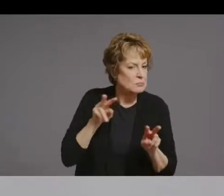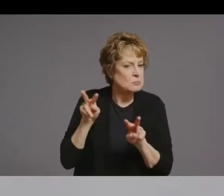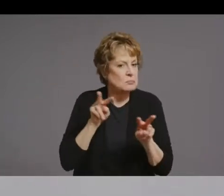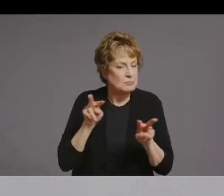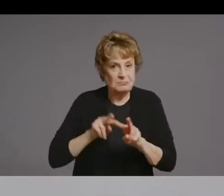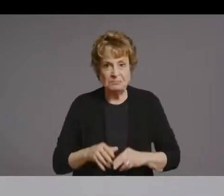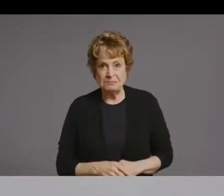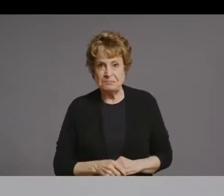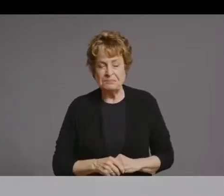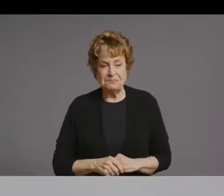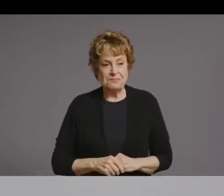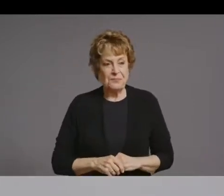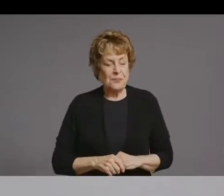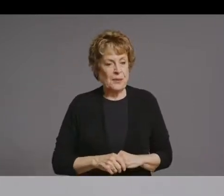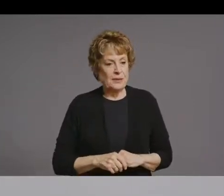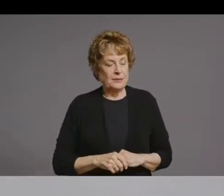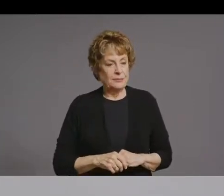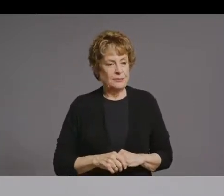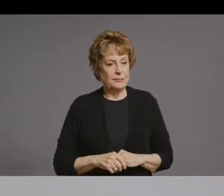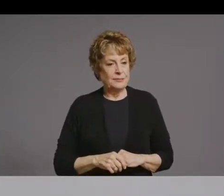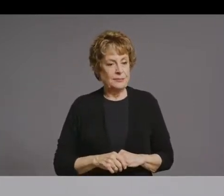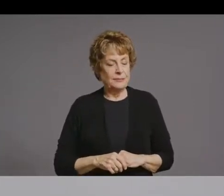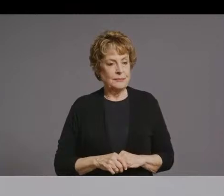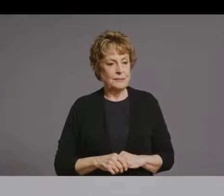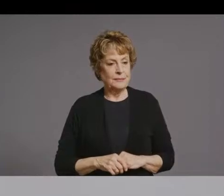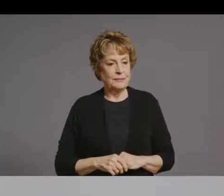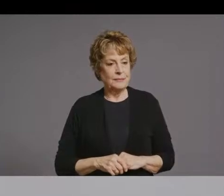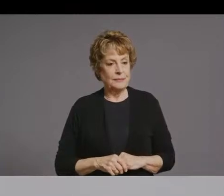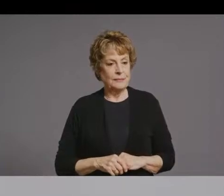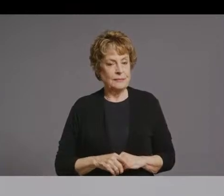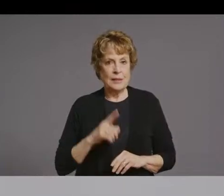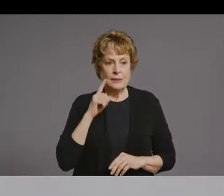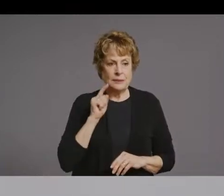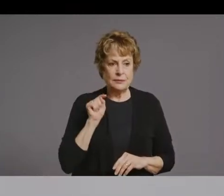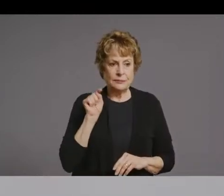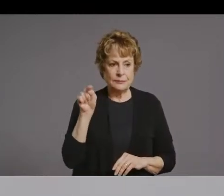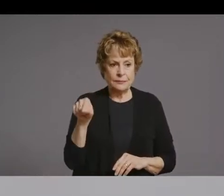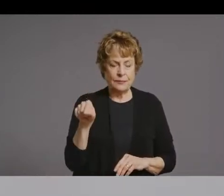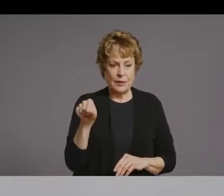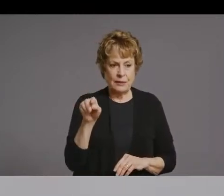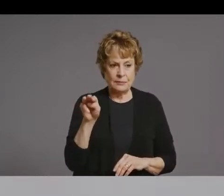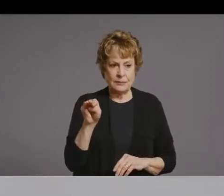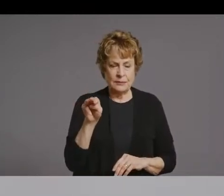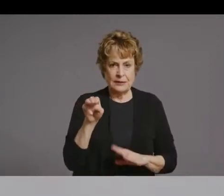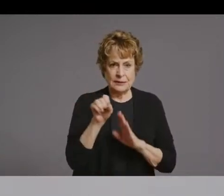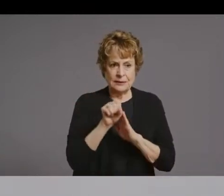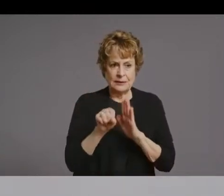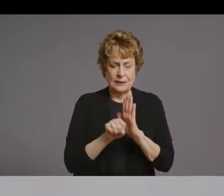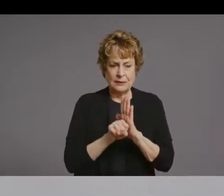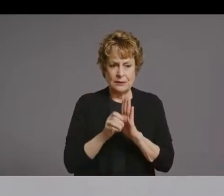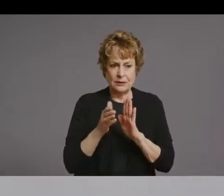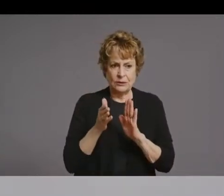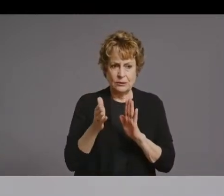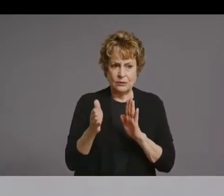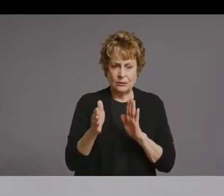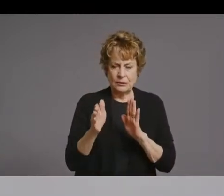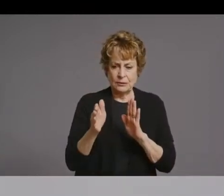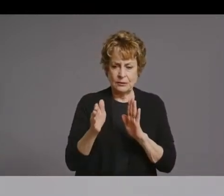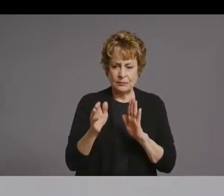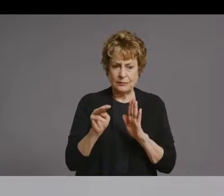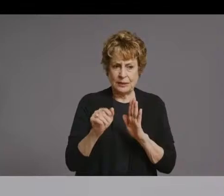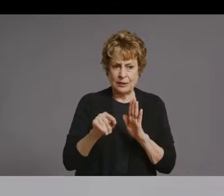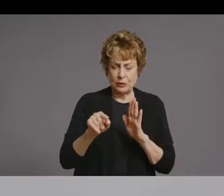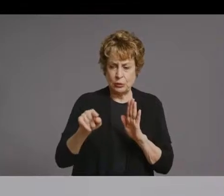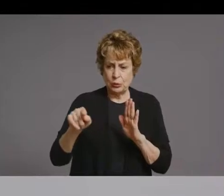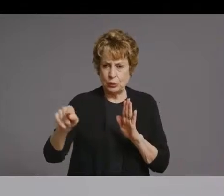Sure, and I know, I think it was Monday you had said you're thinking these state things will probably stay open through May and June. Is that kind of what you're thinking now still? Yeah, so